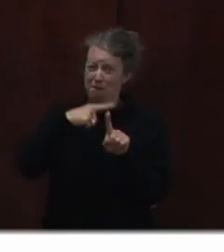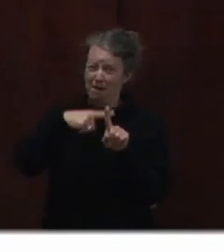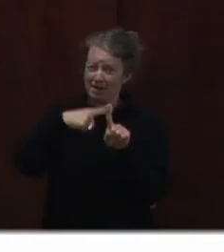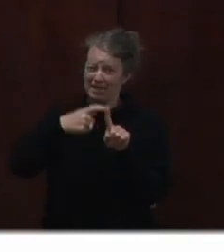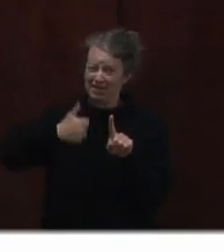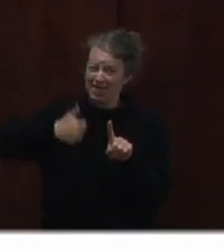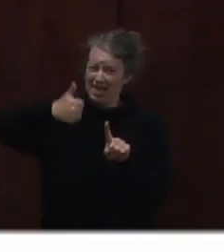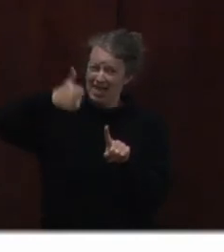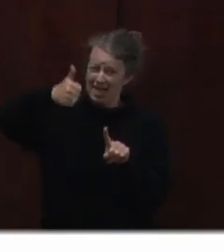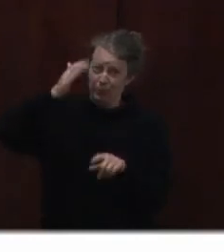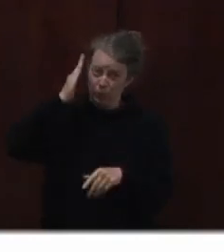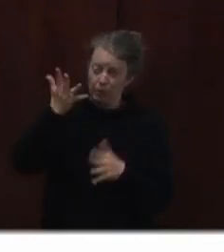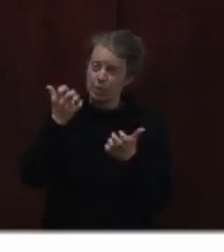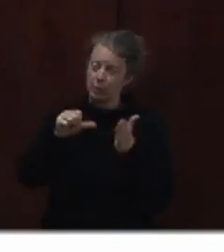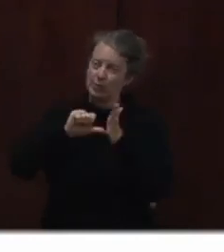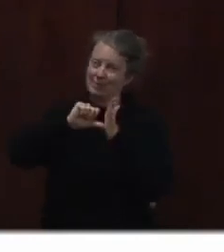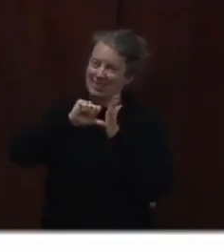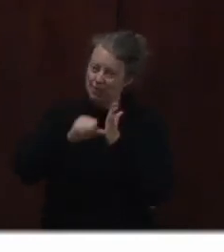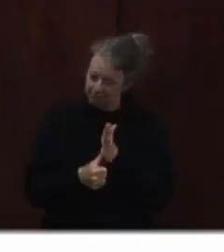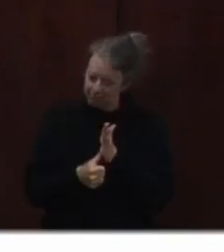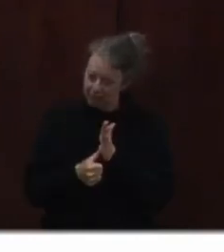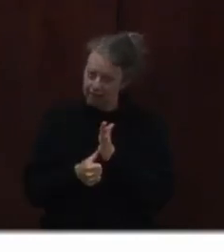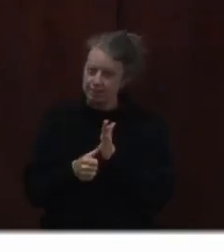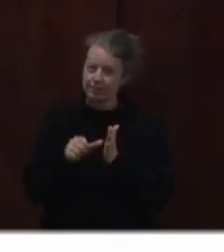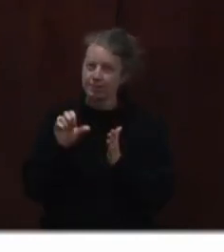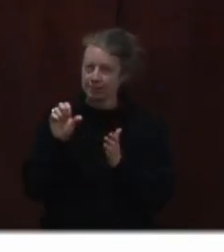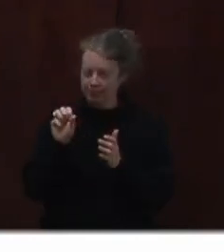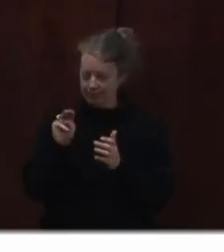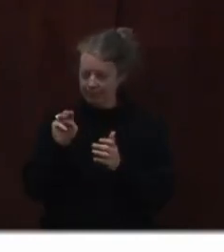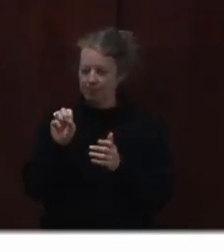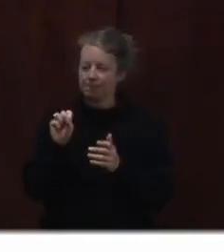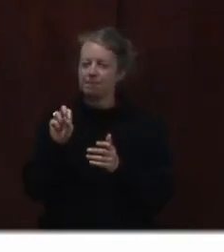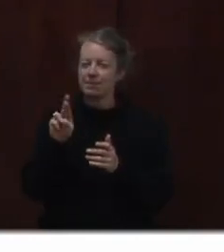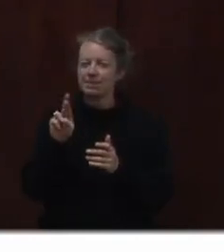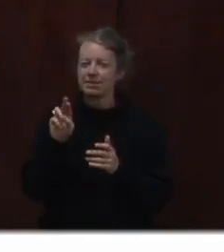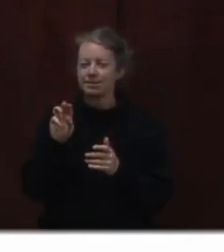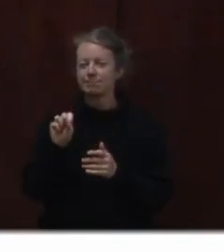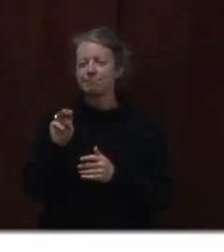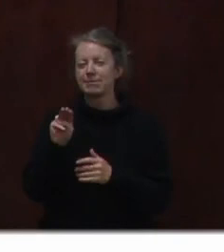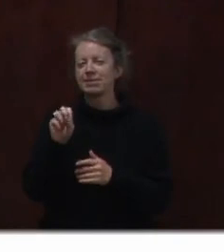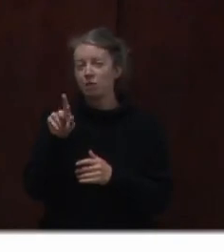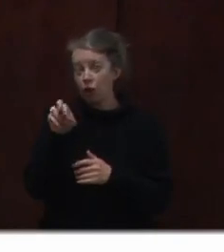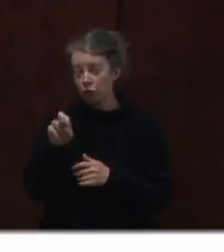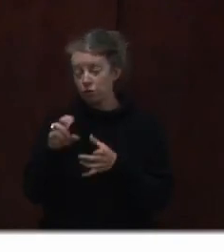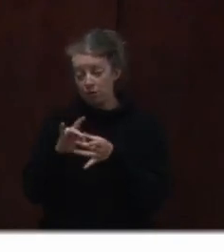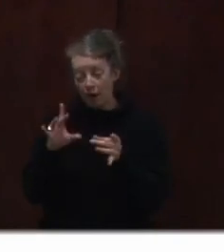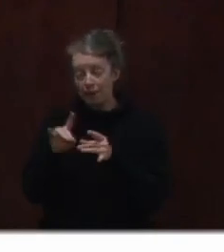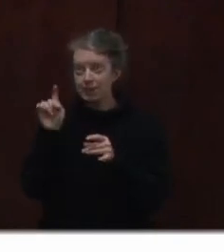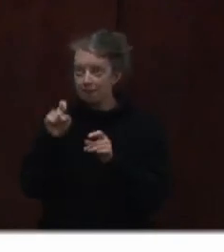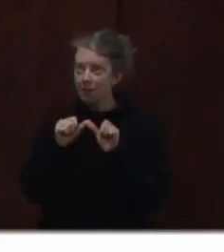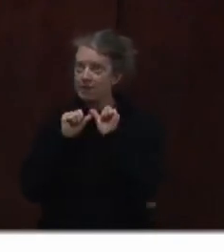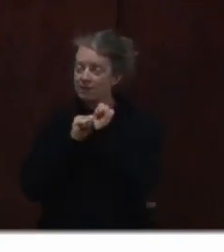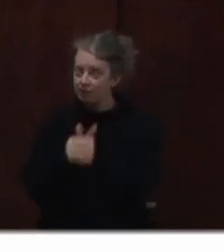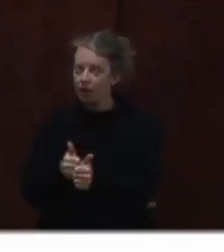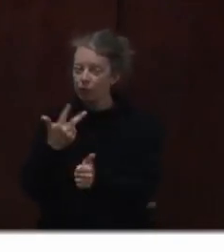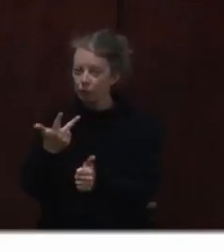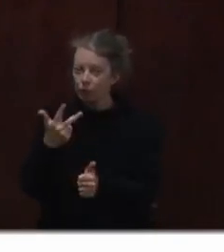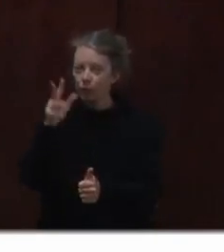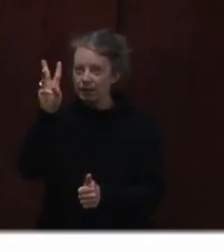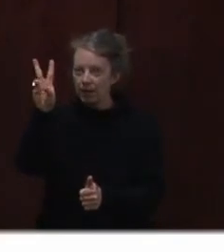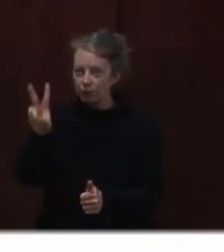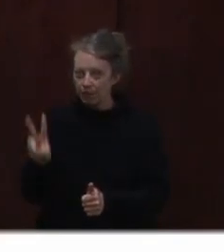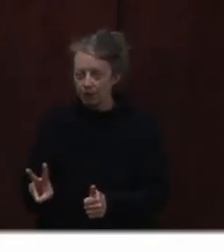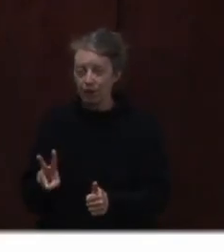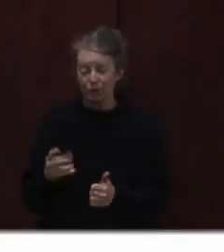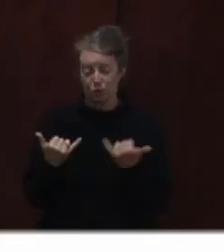amplify Ms. Saunders' comments that we need to be diligent to the 3 Ws. We're down, we're much better off than we used to be, but we're not out of the woods by